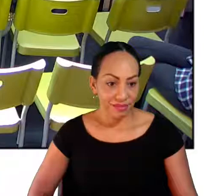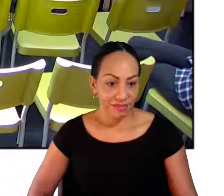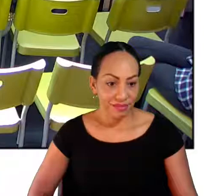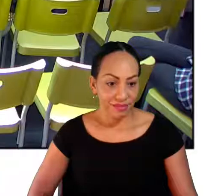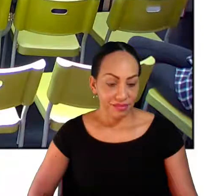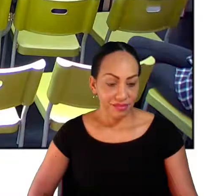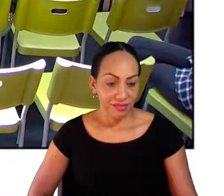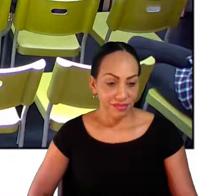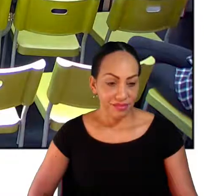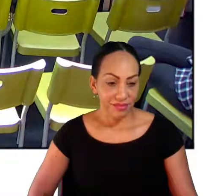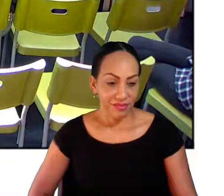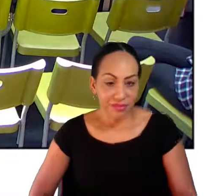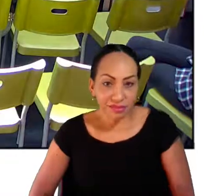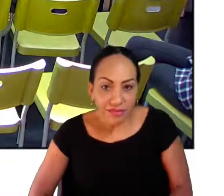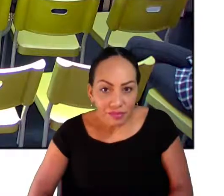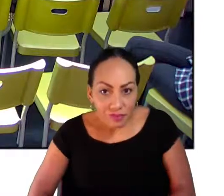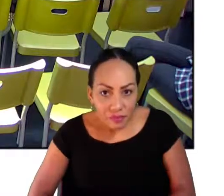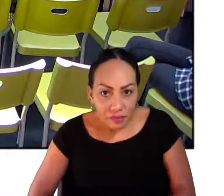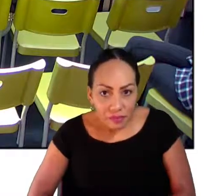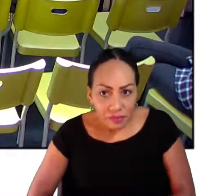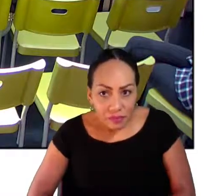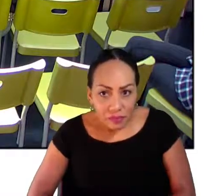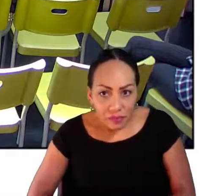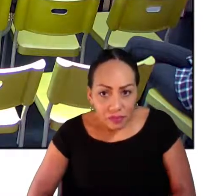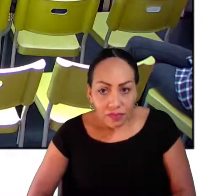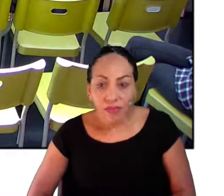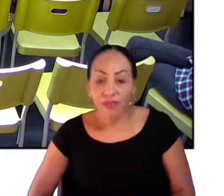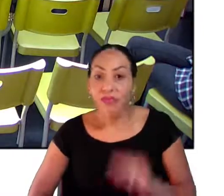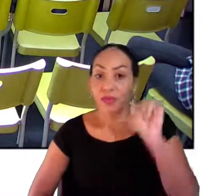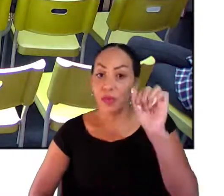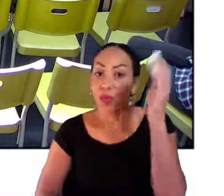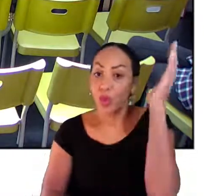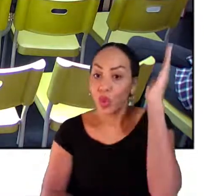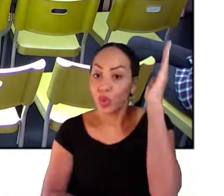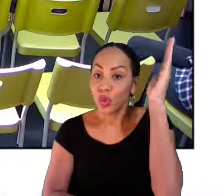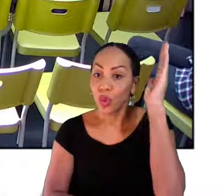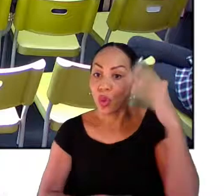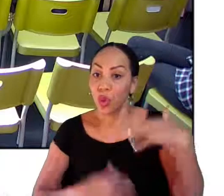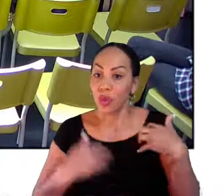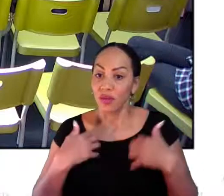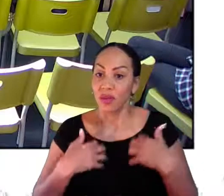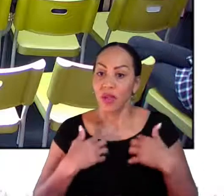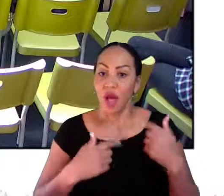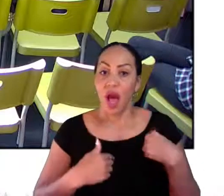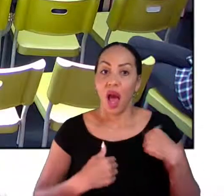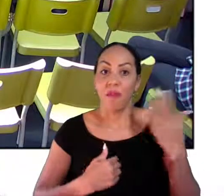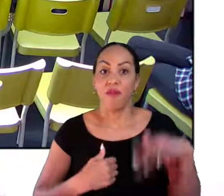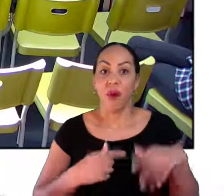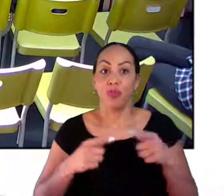Thank you for the talk. It was really fascinating to hear. Also coming from Japan, where